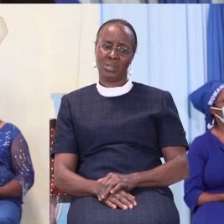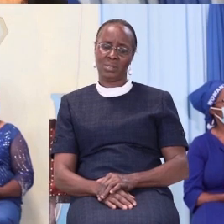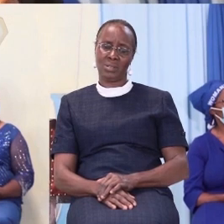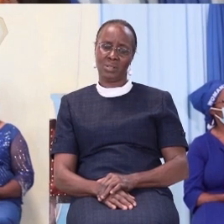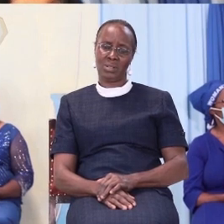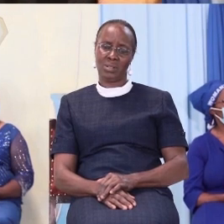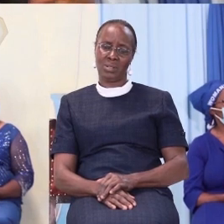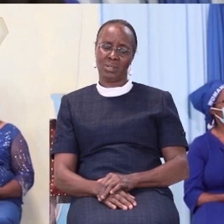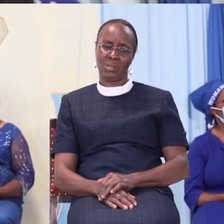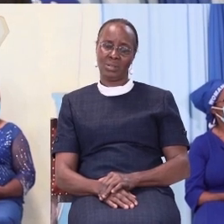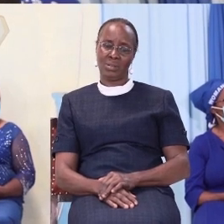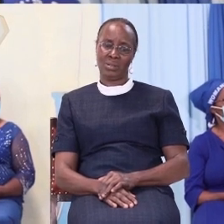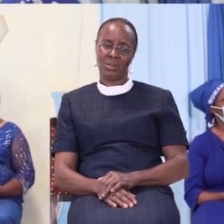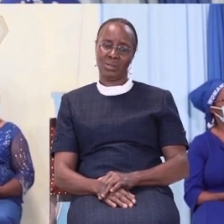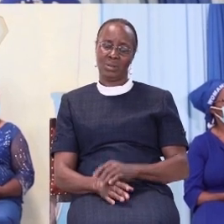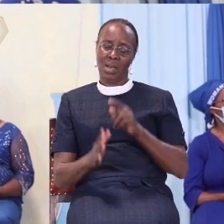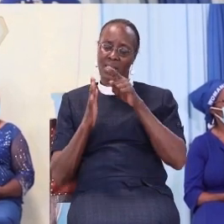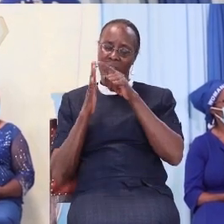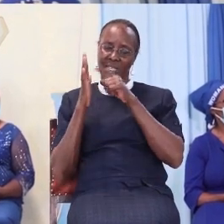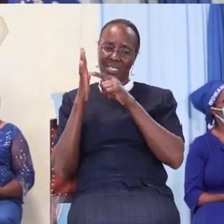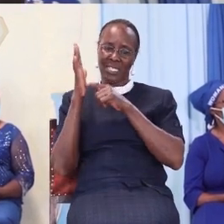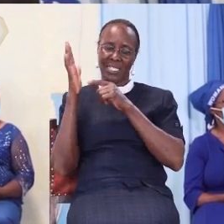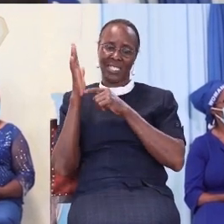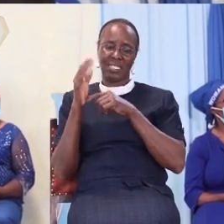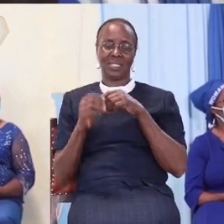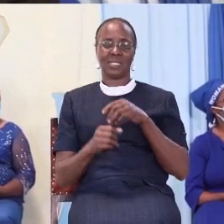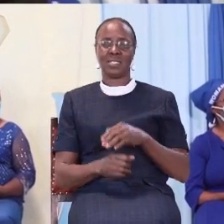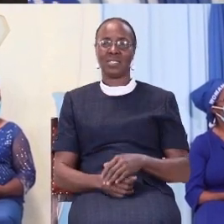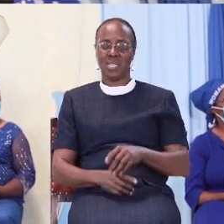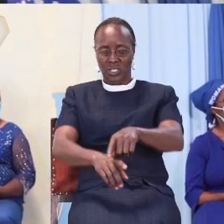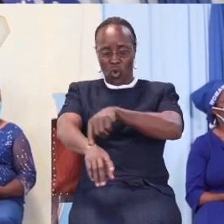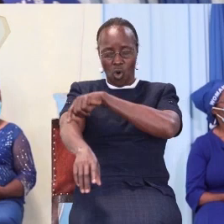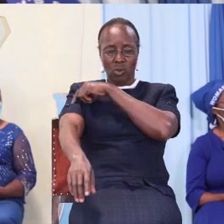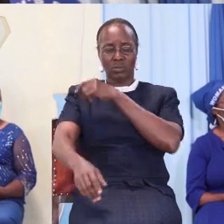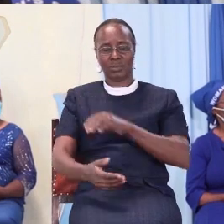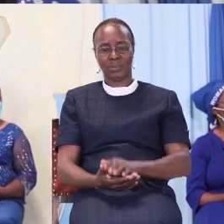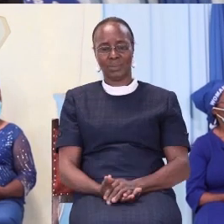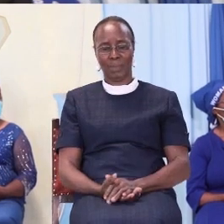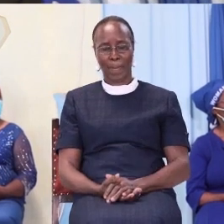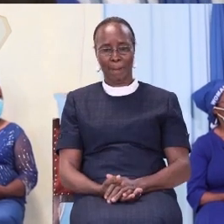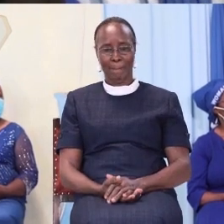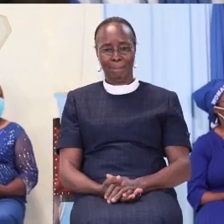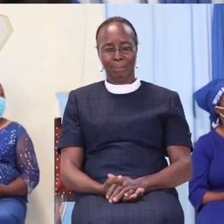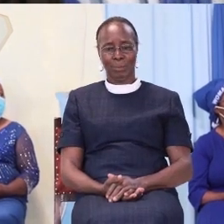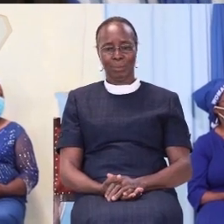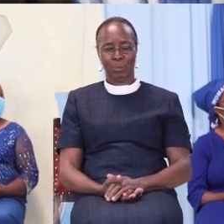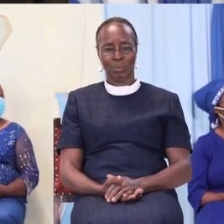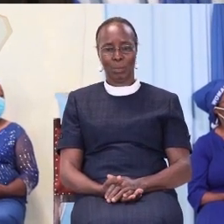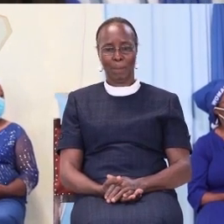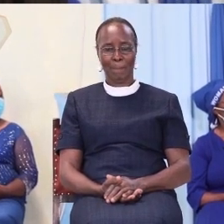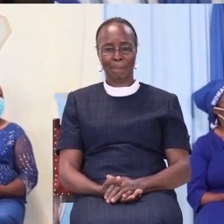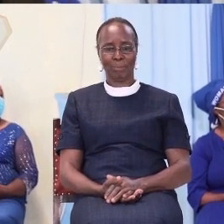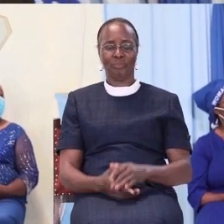And the rest is address. I want to remind you today, when the Lord says that you cross